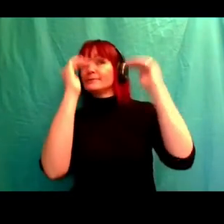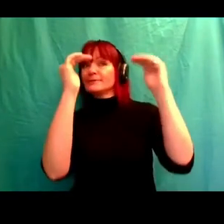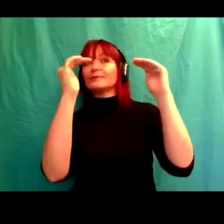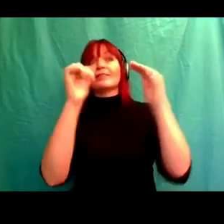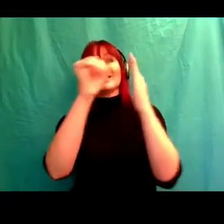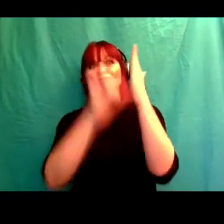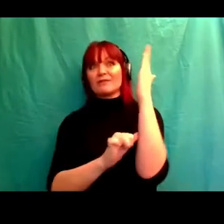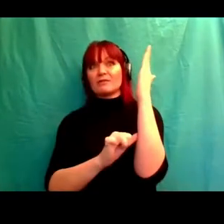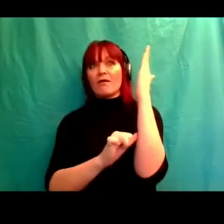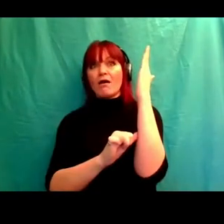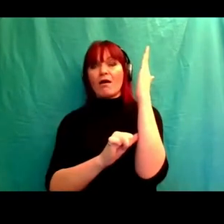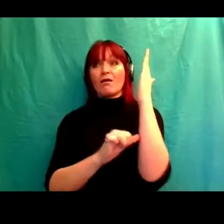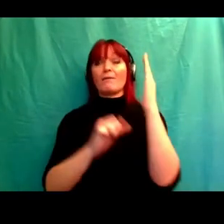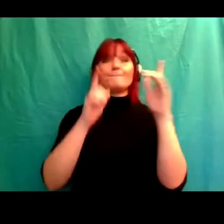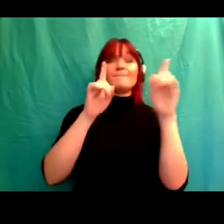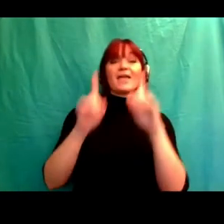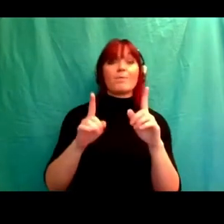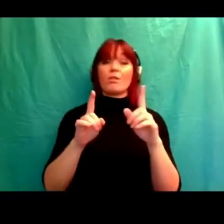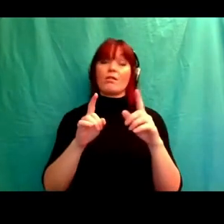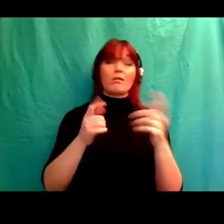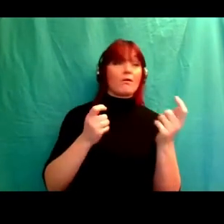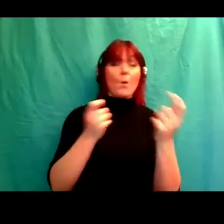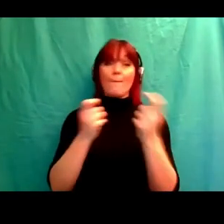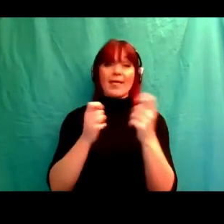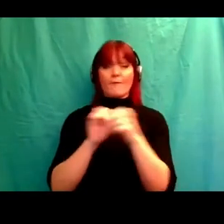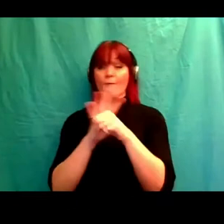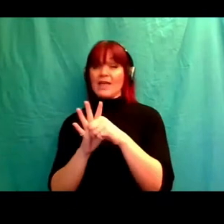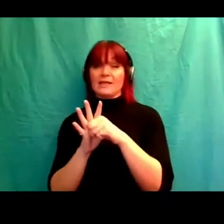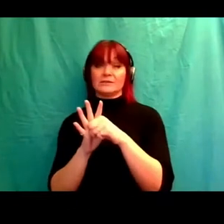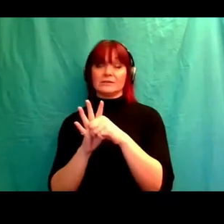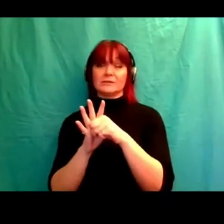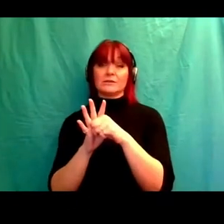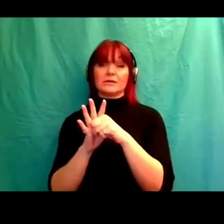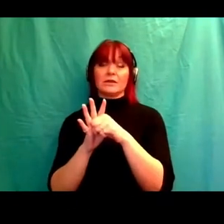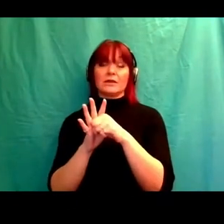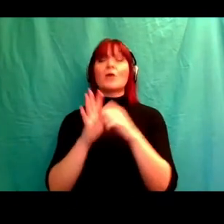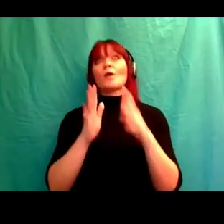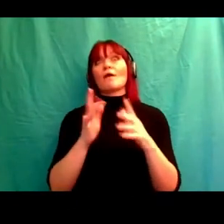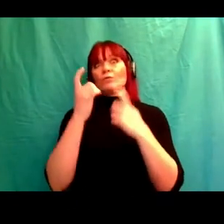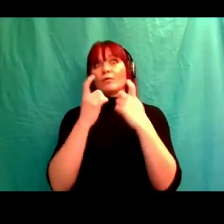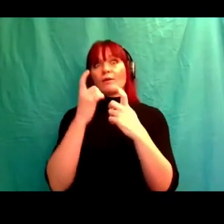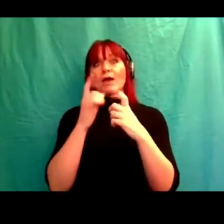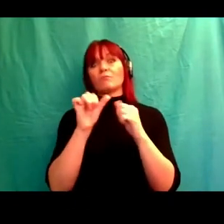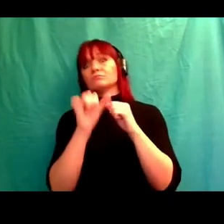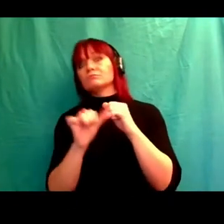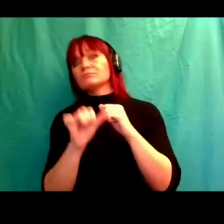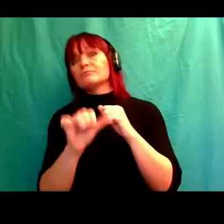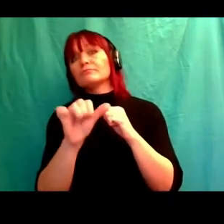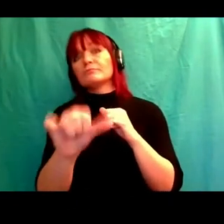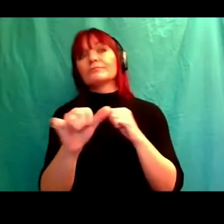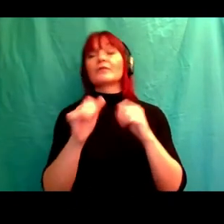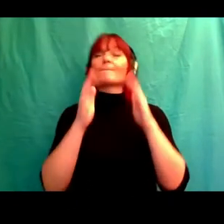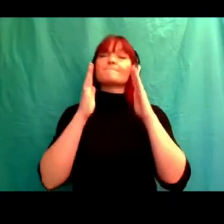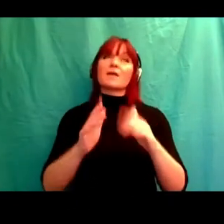as people have been dealing with the pandemic. And what we need to ensure is that what follows continues to keep well-being right at the